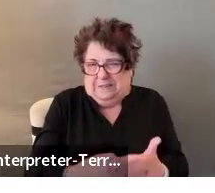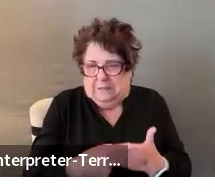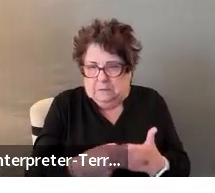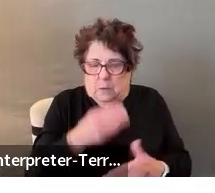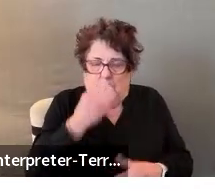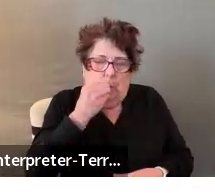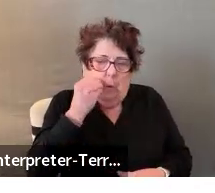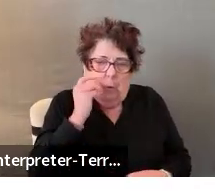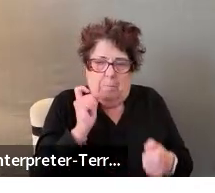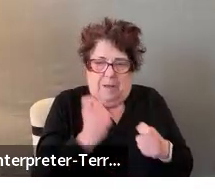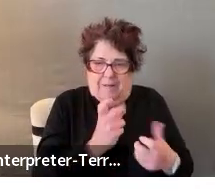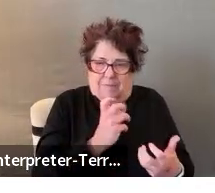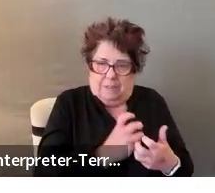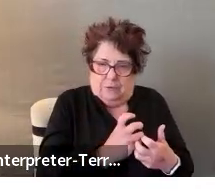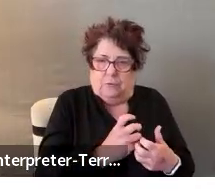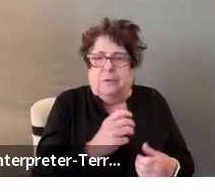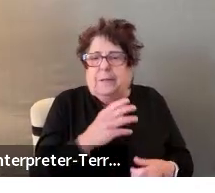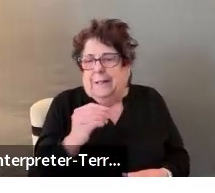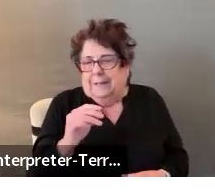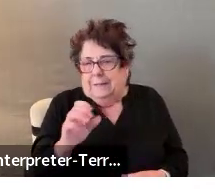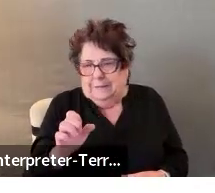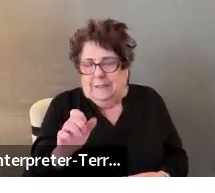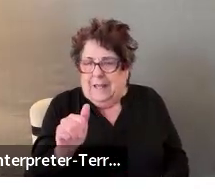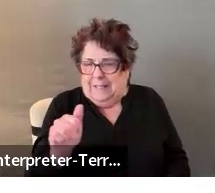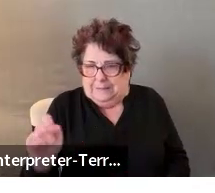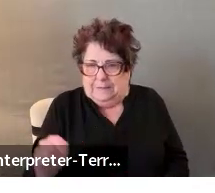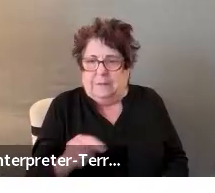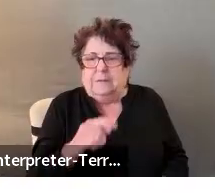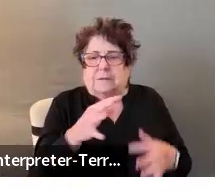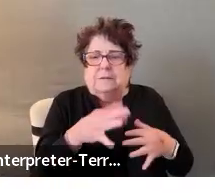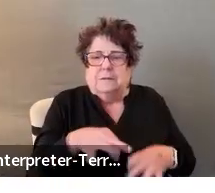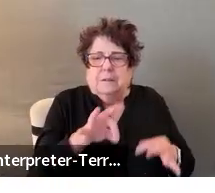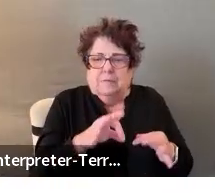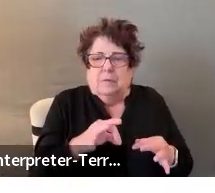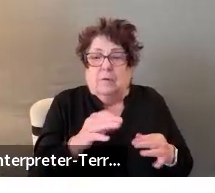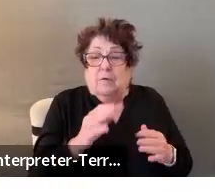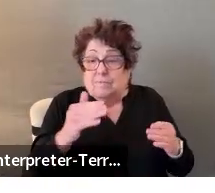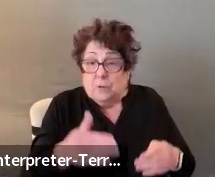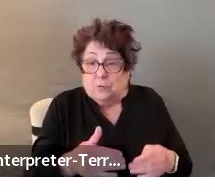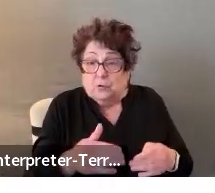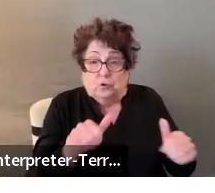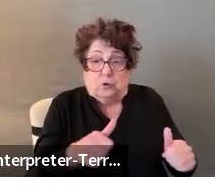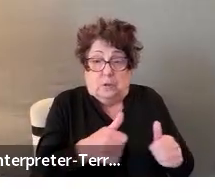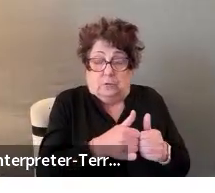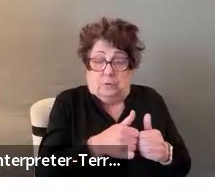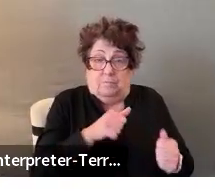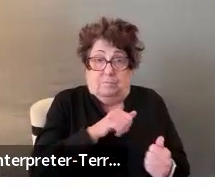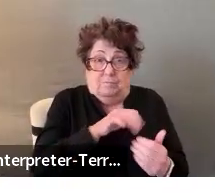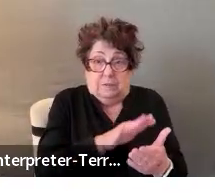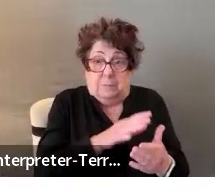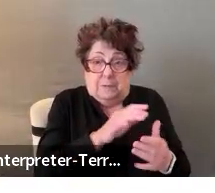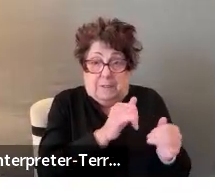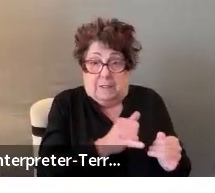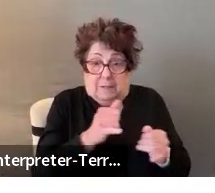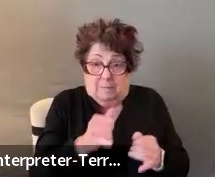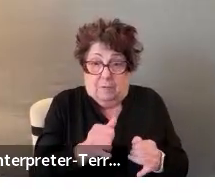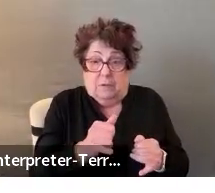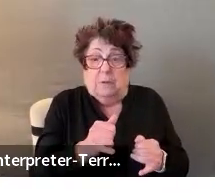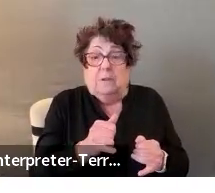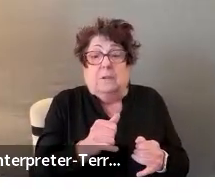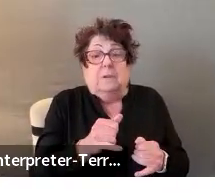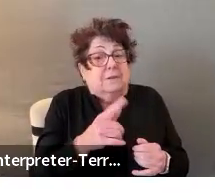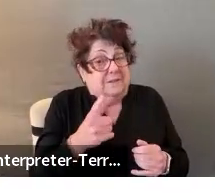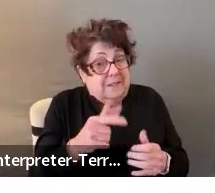on the challenges faced by the individual, convey that most environments are unsupportive and are the